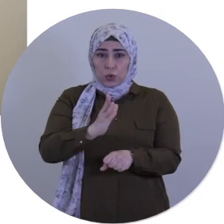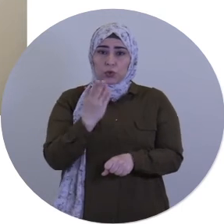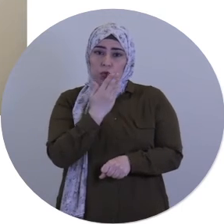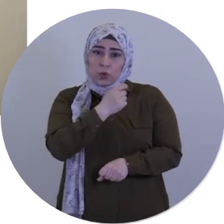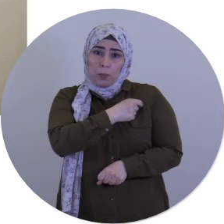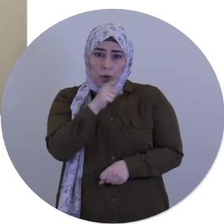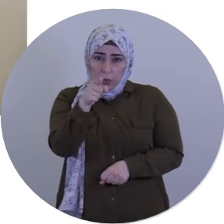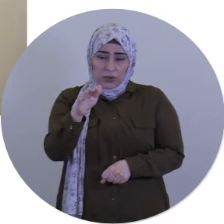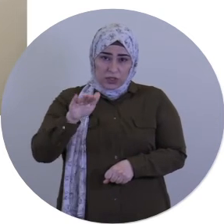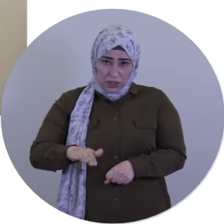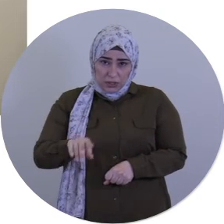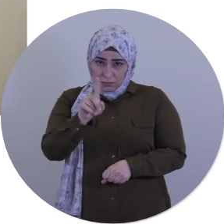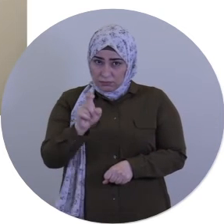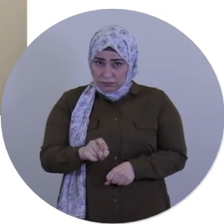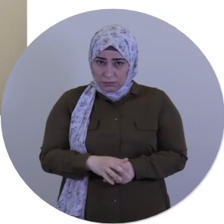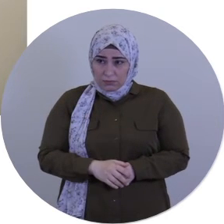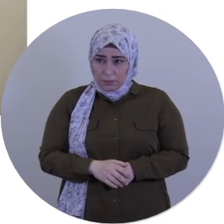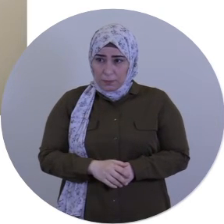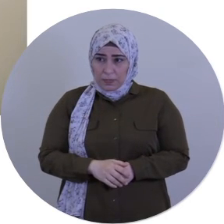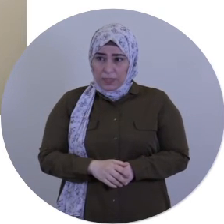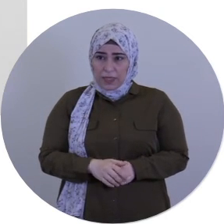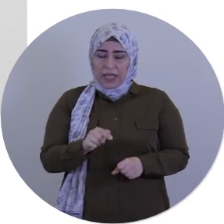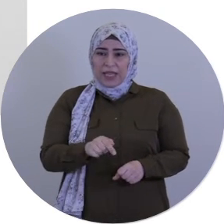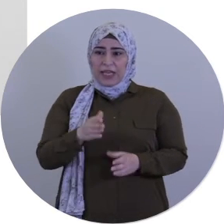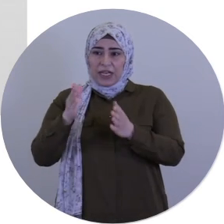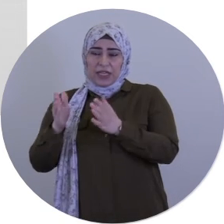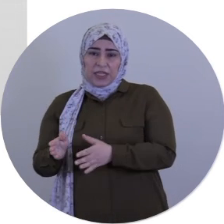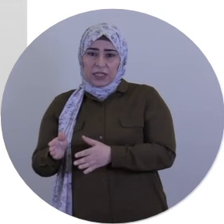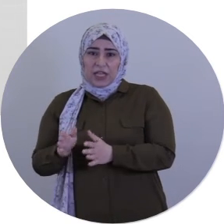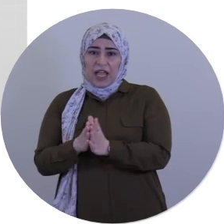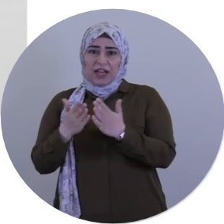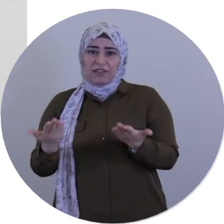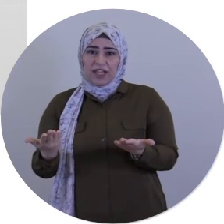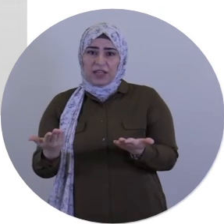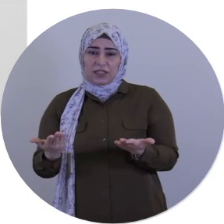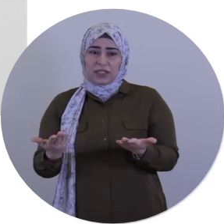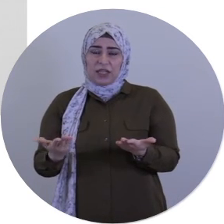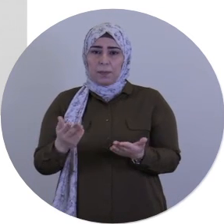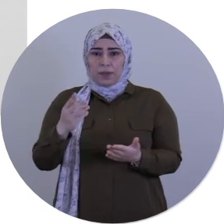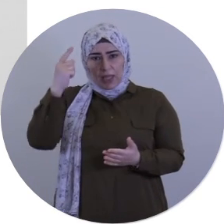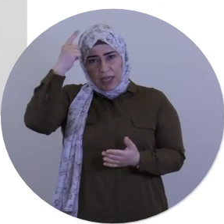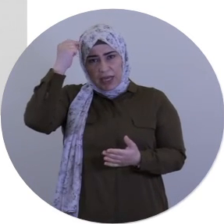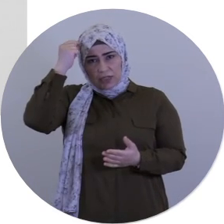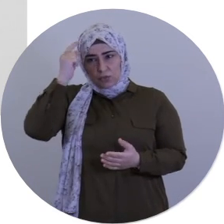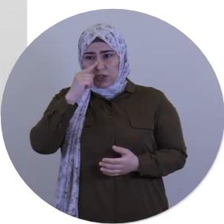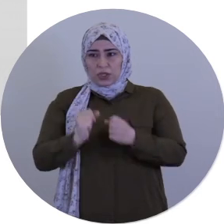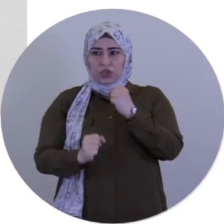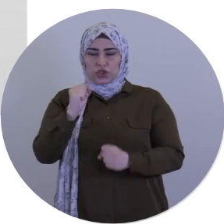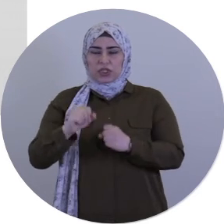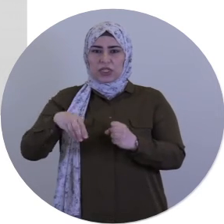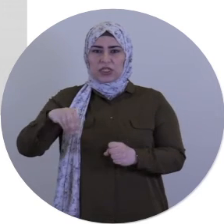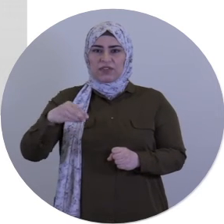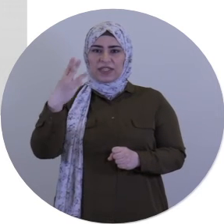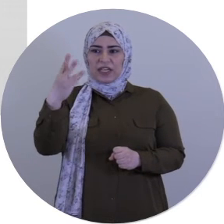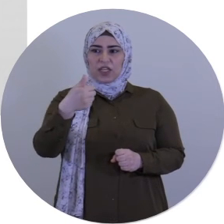Now we're ready to answer some questions. Open your workbook to page 63, and now we'll be doing exercise 5. Follow the same steps.